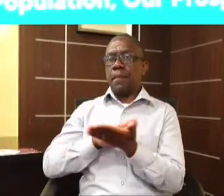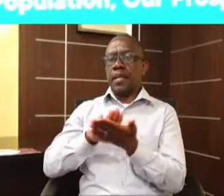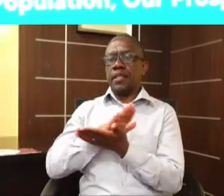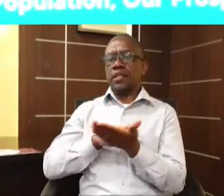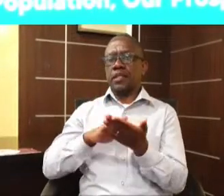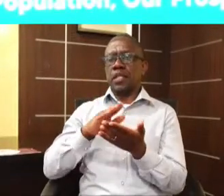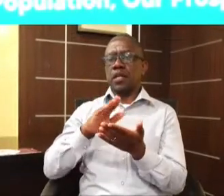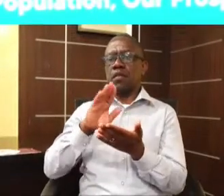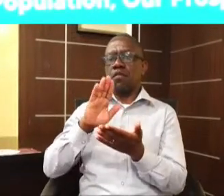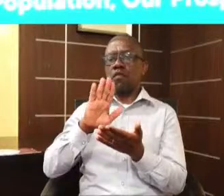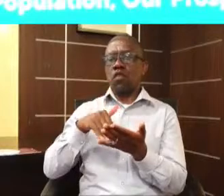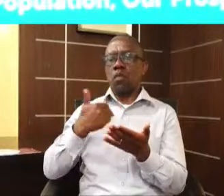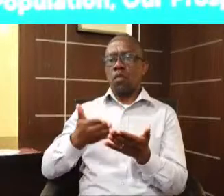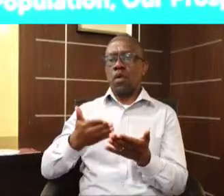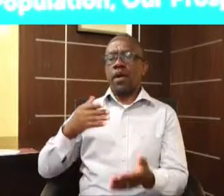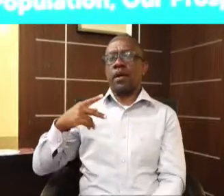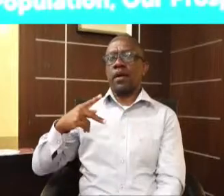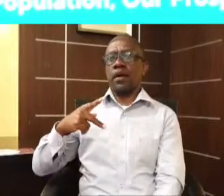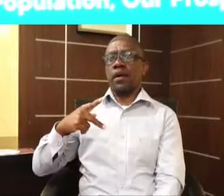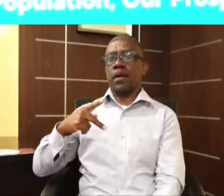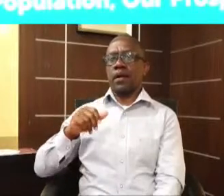Calro.